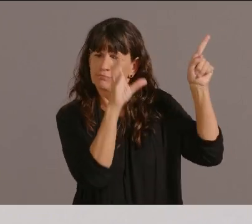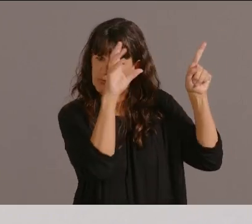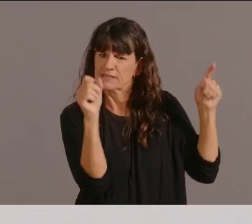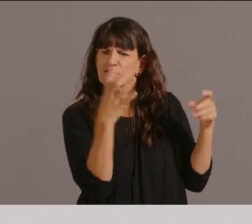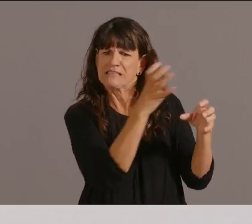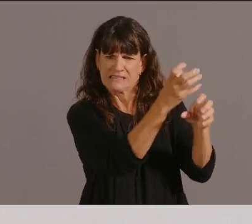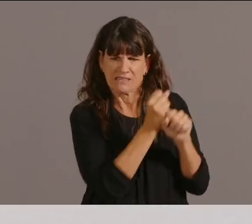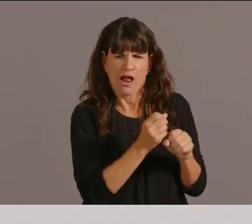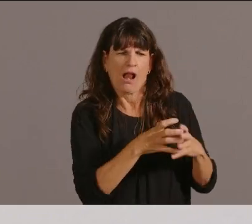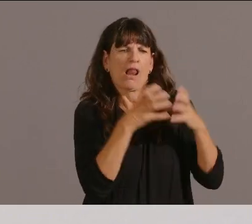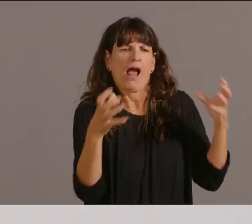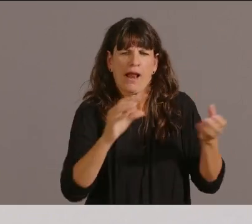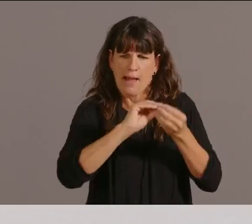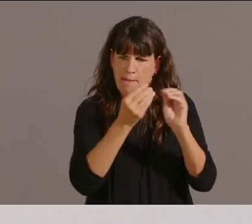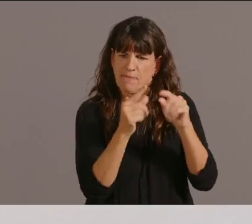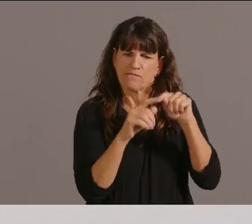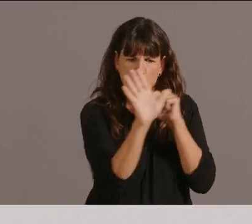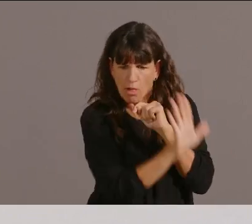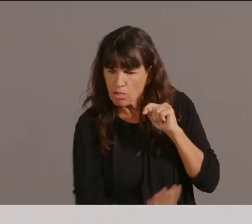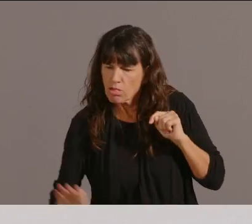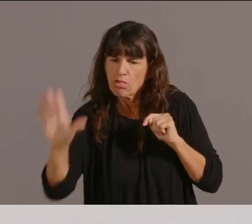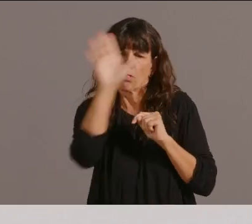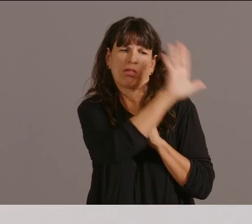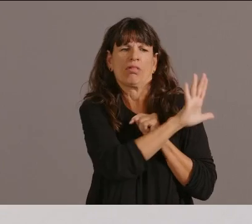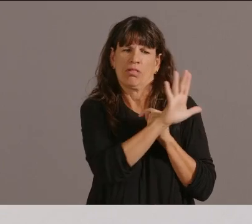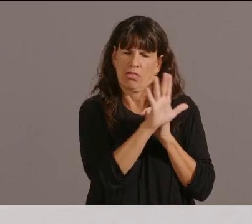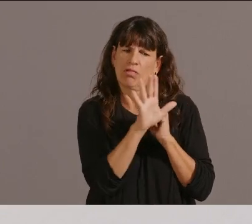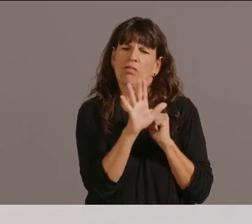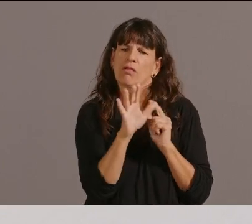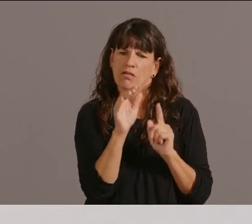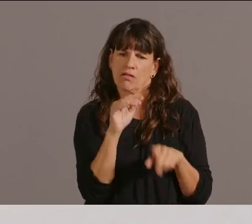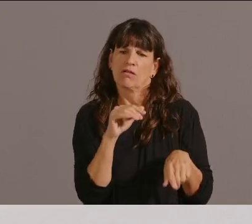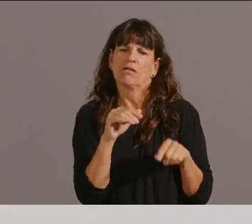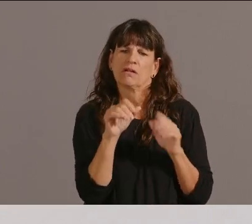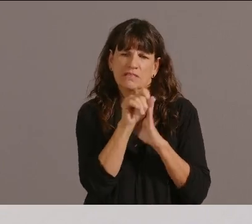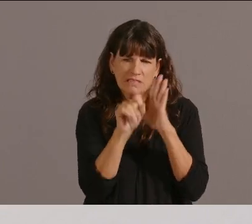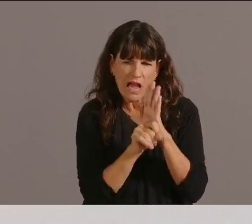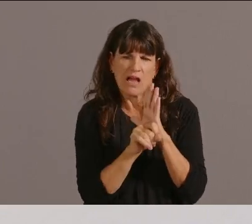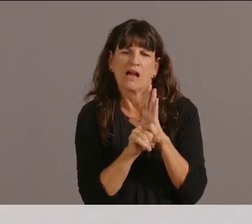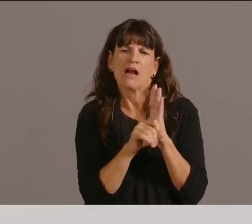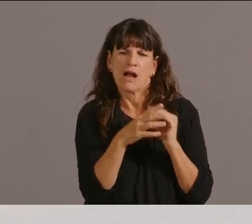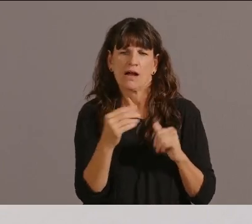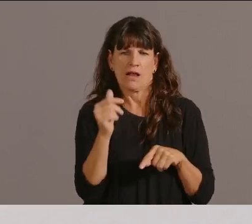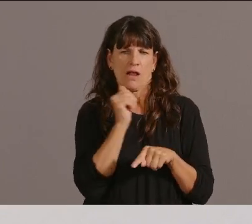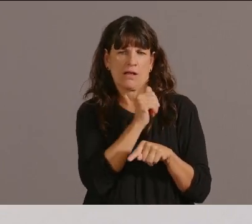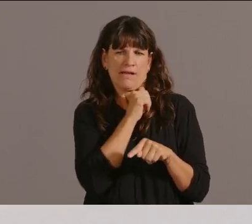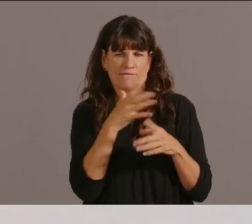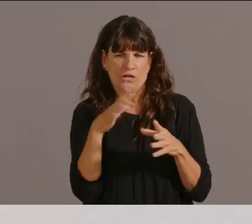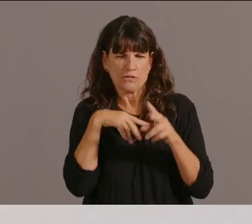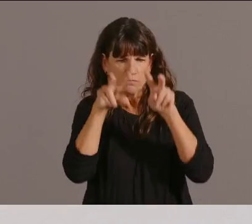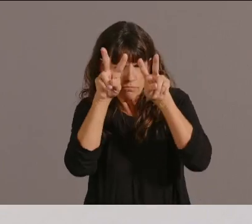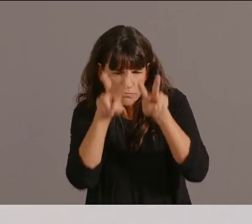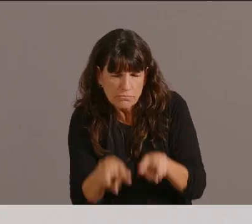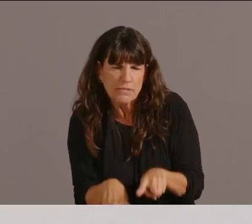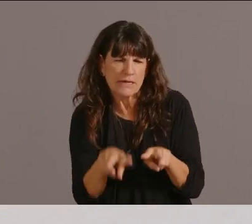do upload. They have access to the data. They know how the states are progressing. They know about how